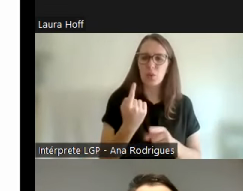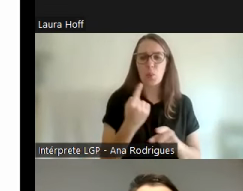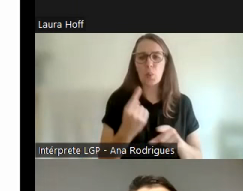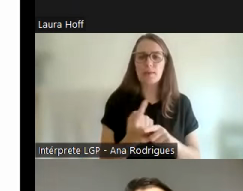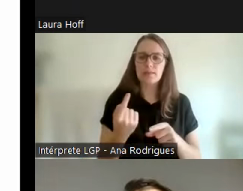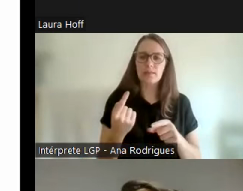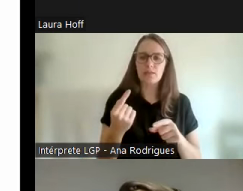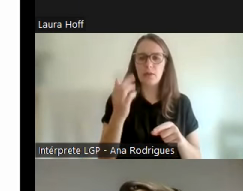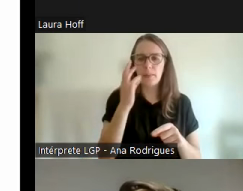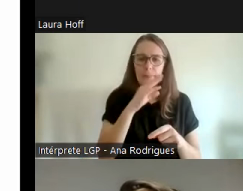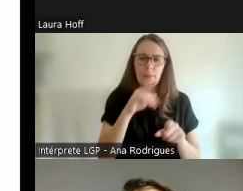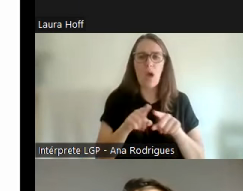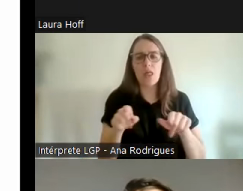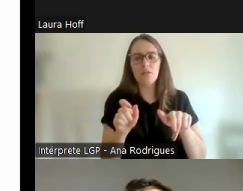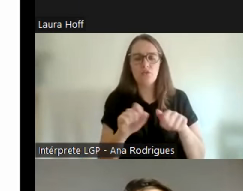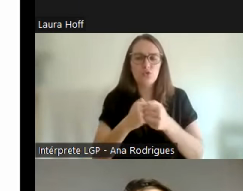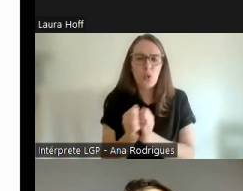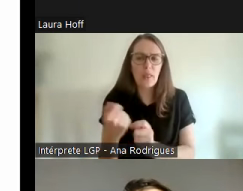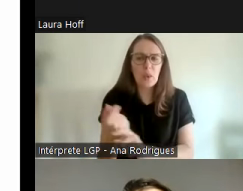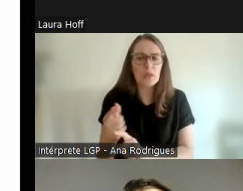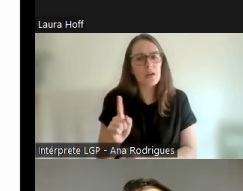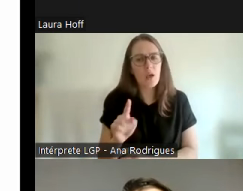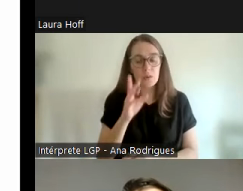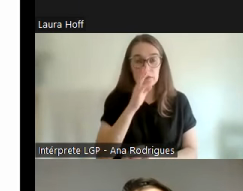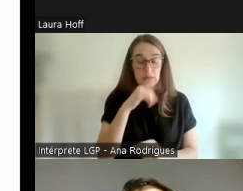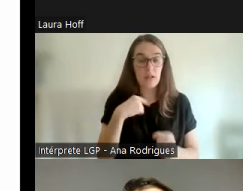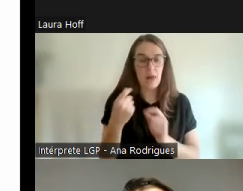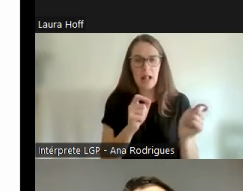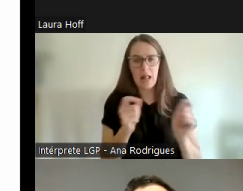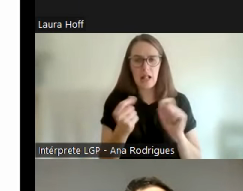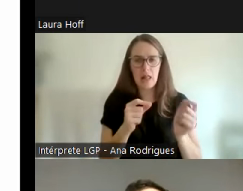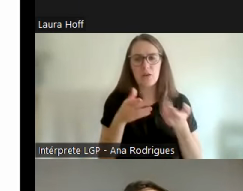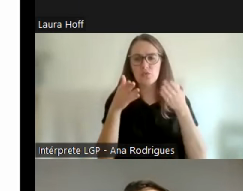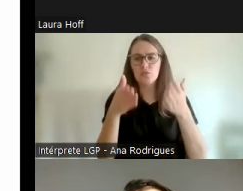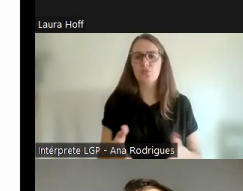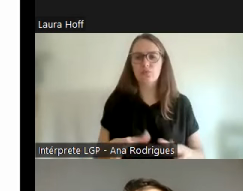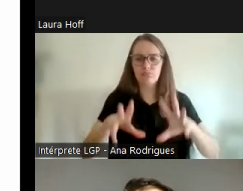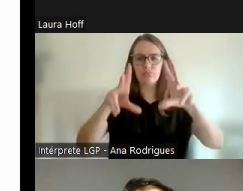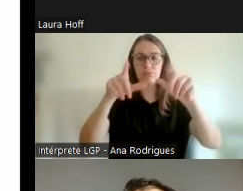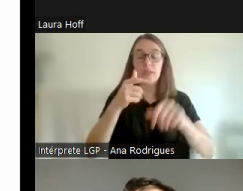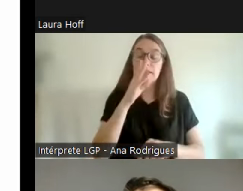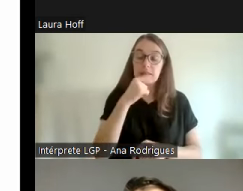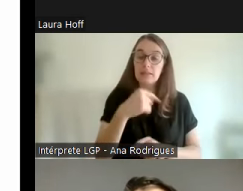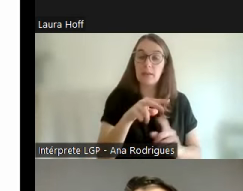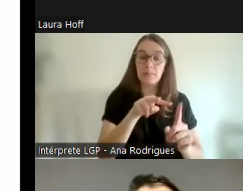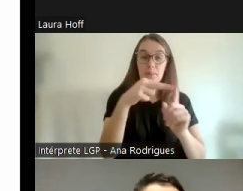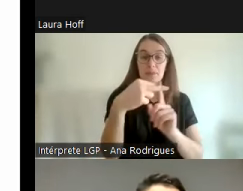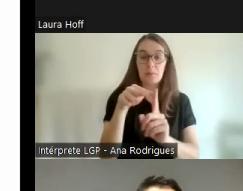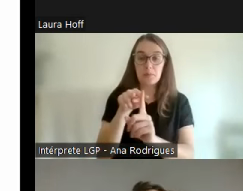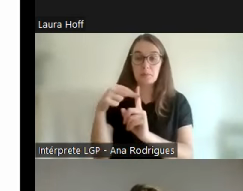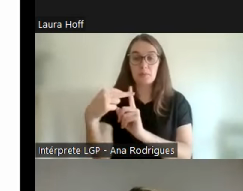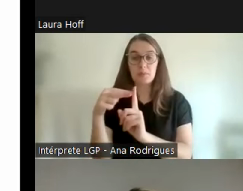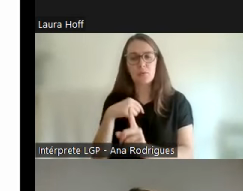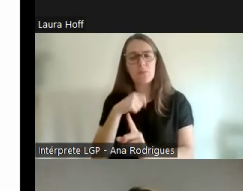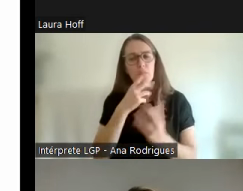It is about to grow. And we can learn from these different perspectives. Yeah, so